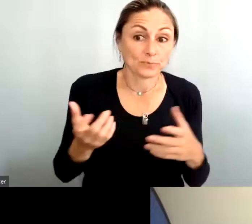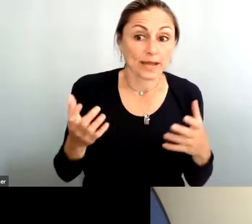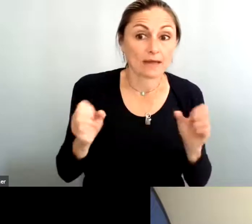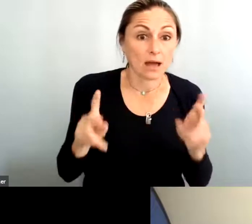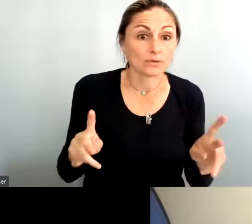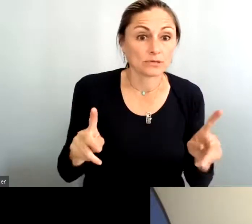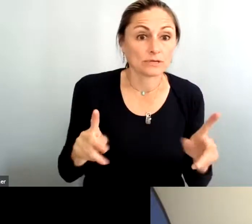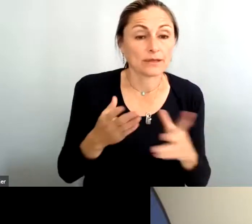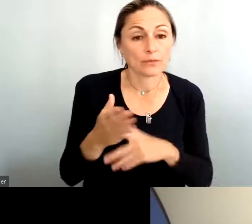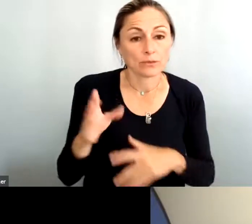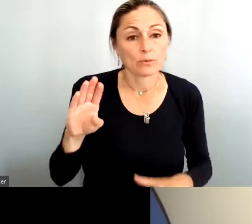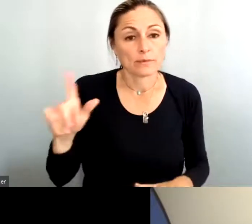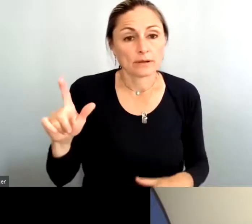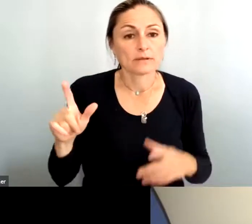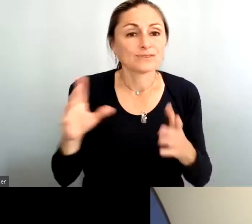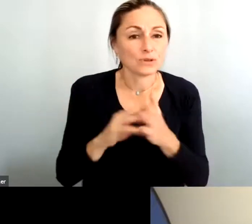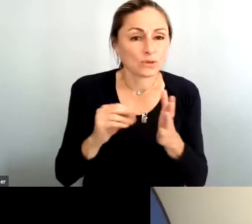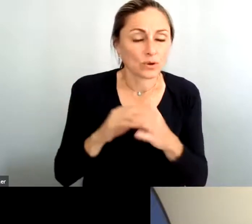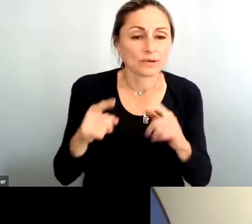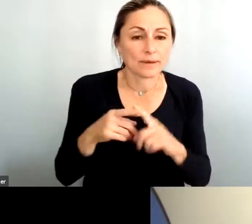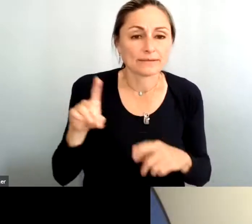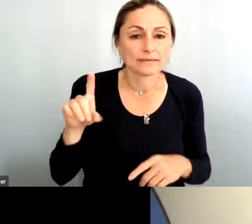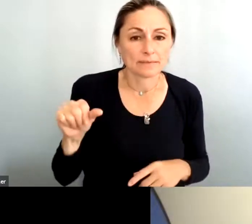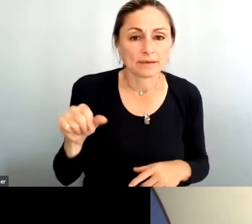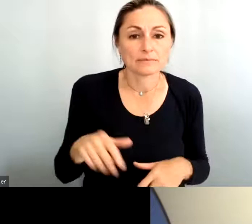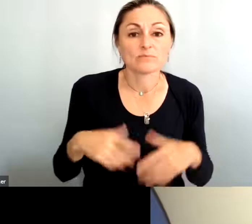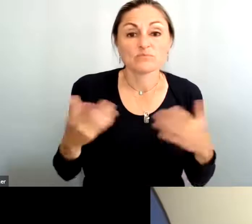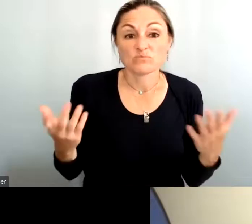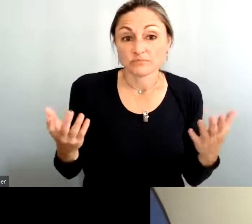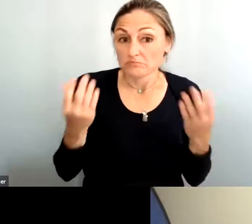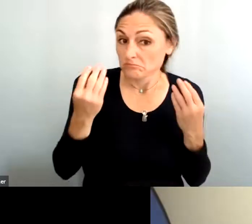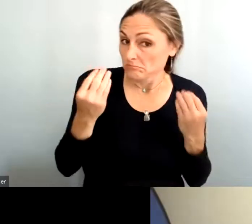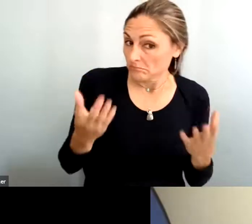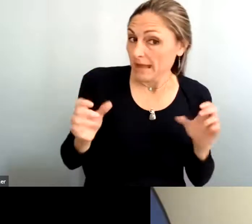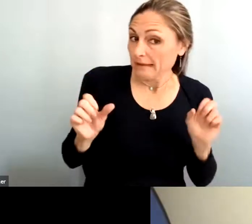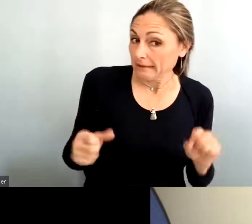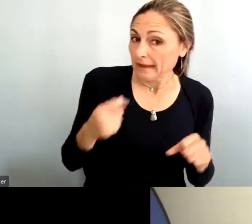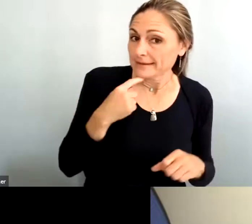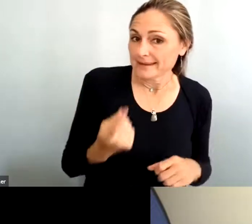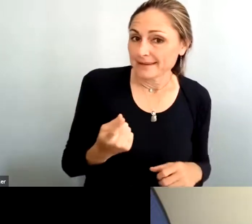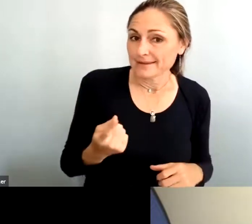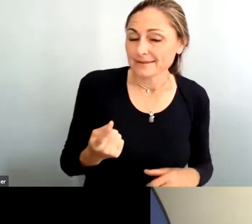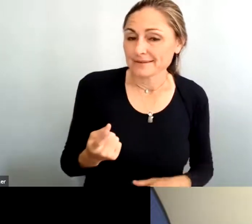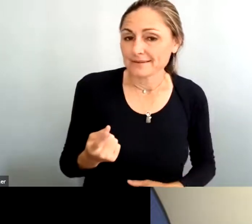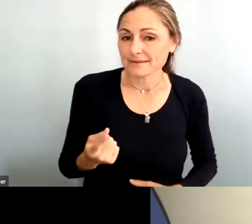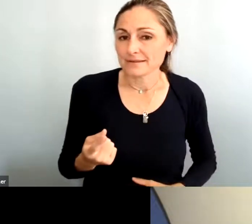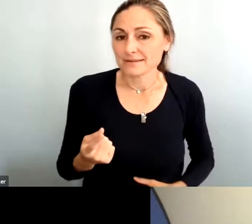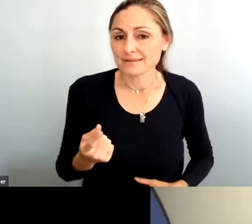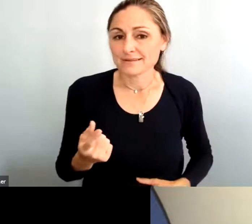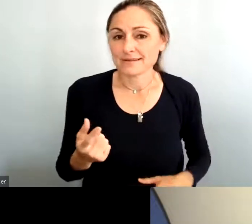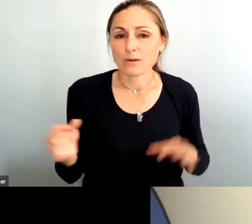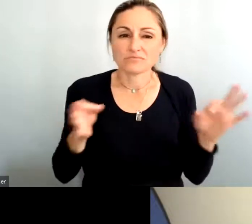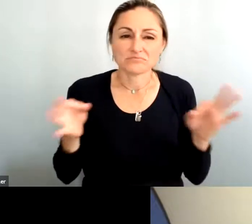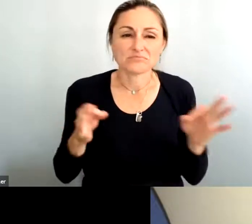the bill to learn about disability. Now, what I can tell you is that, I'll come back to this later,